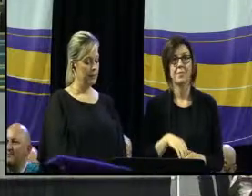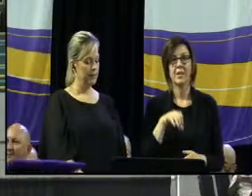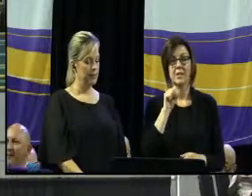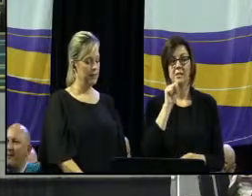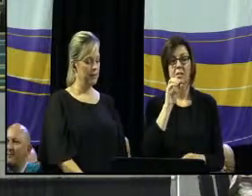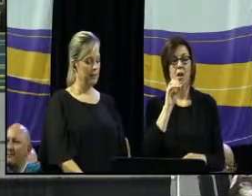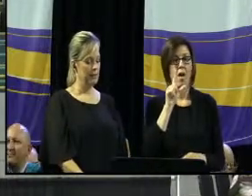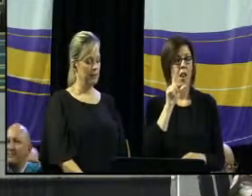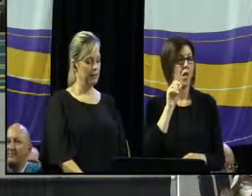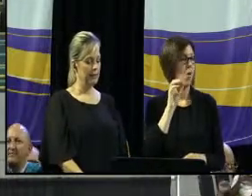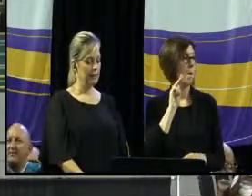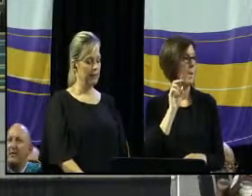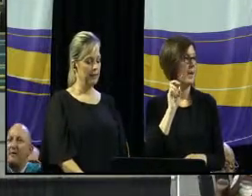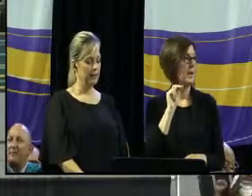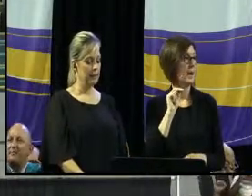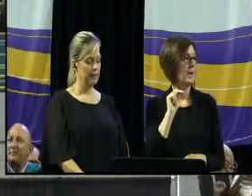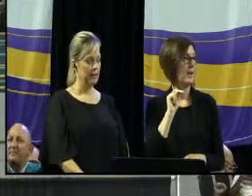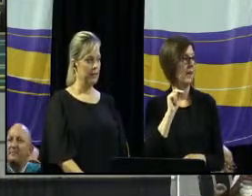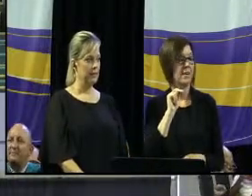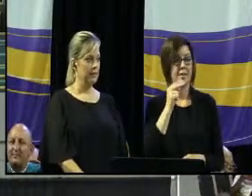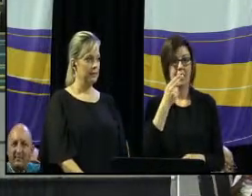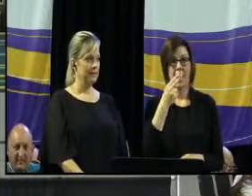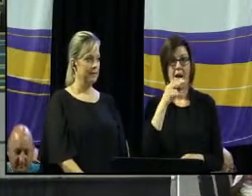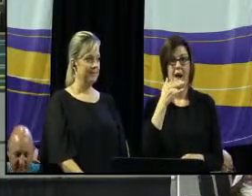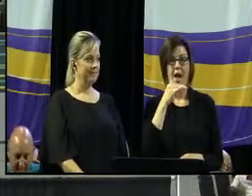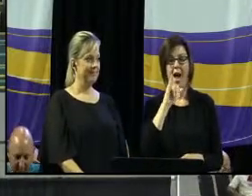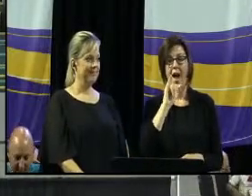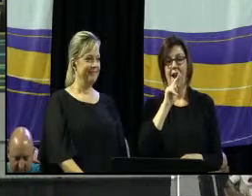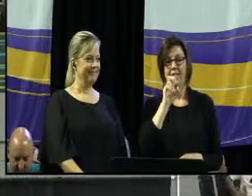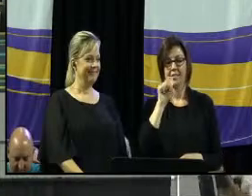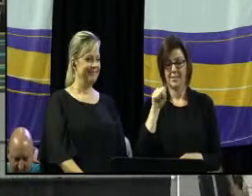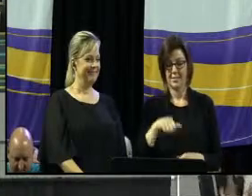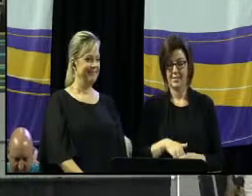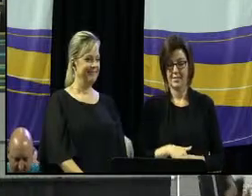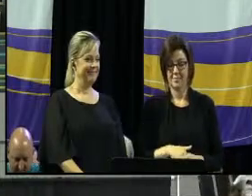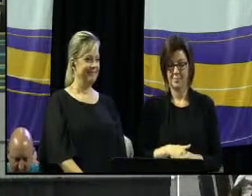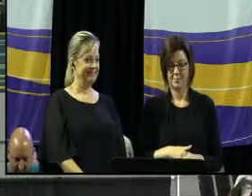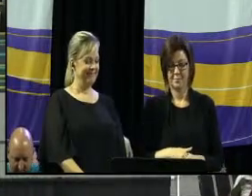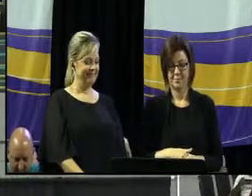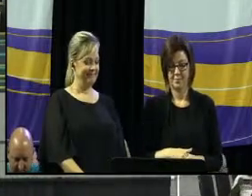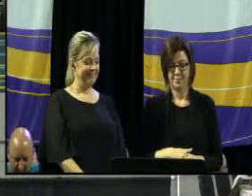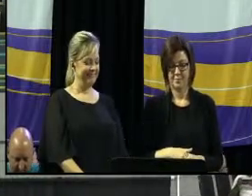Solomon Janye Hines.